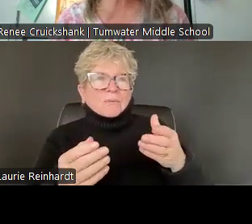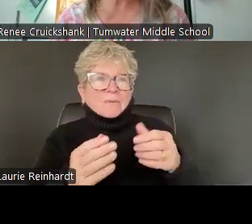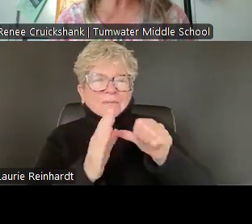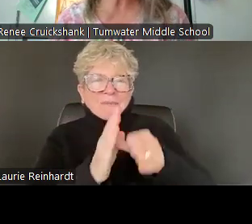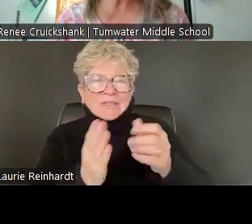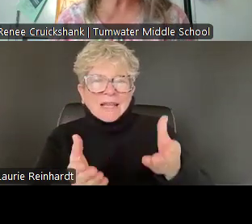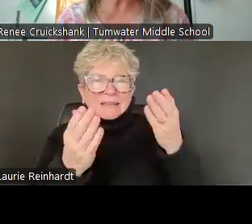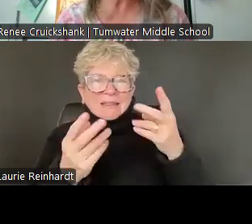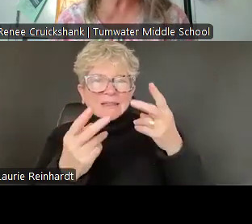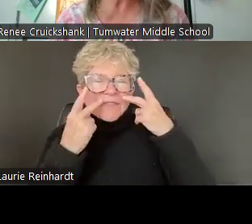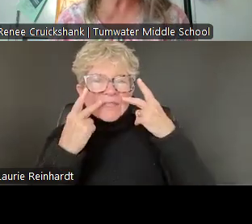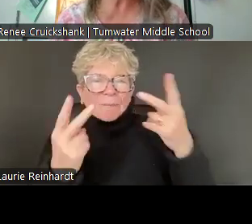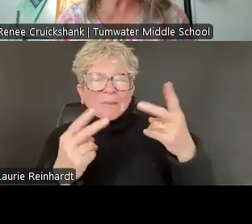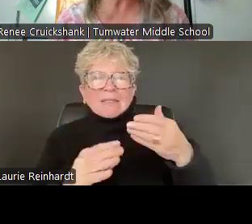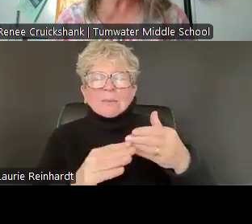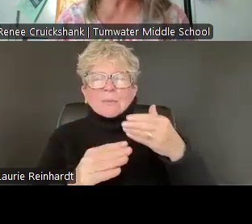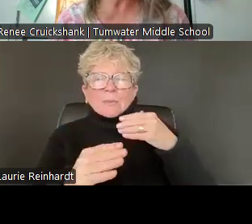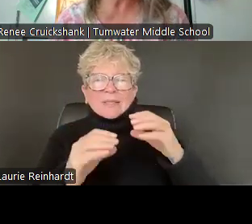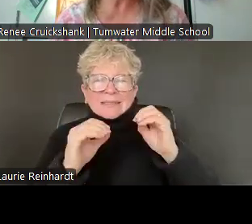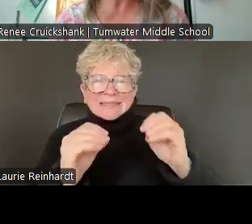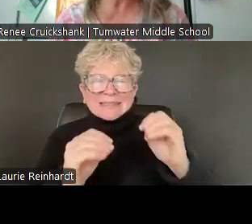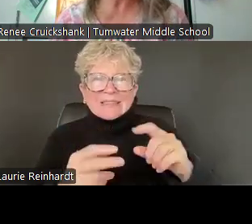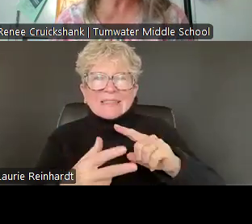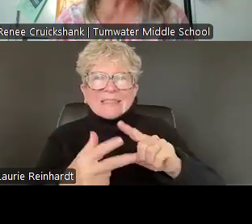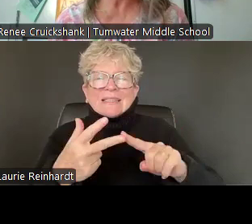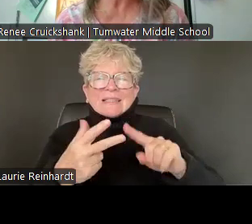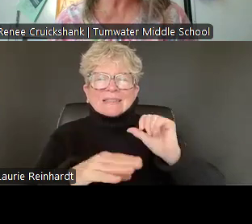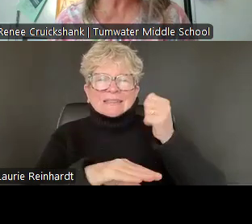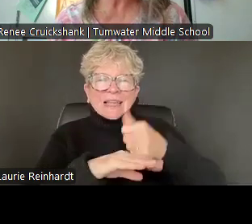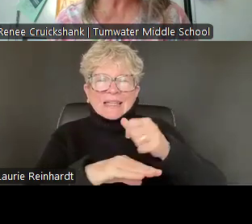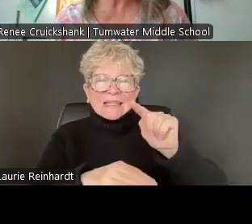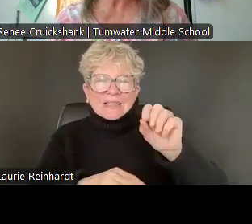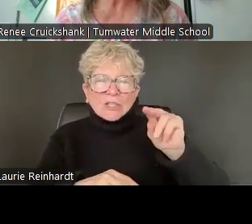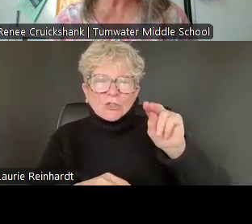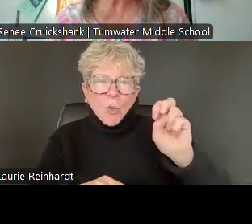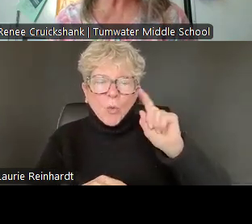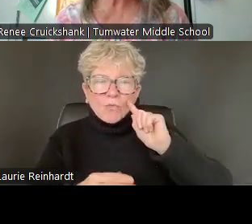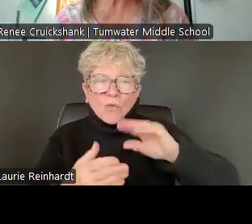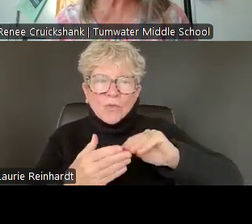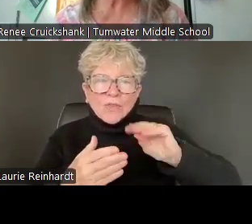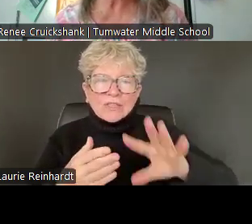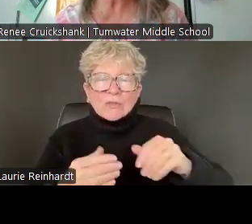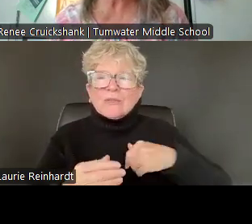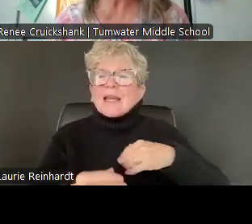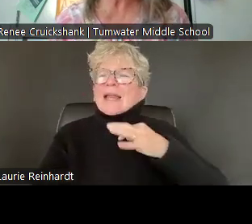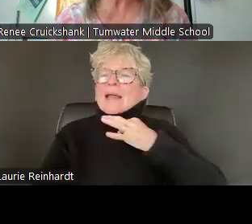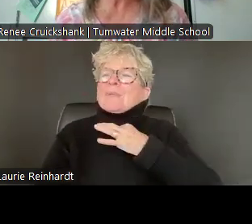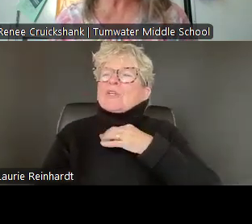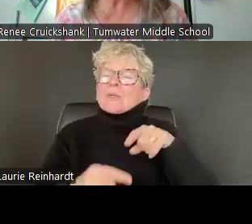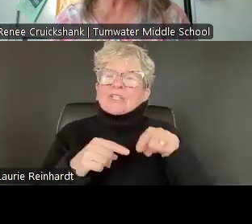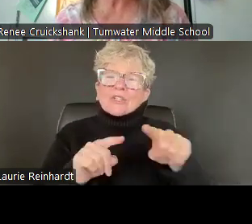pre-teaching, setting a tone for your students. And I'm curious throughout these events or